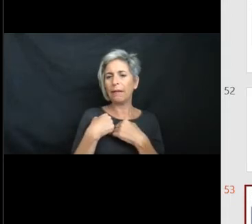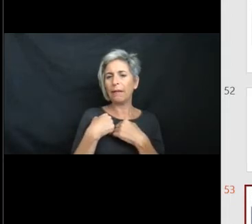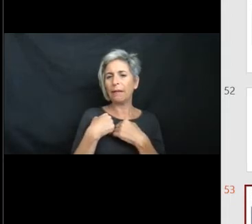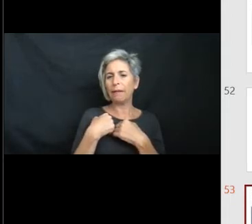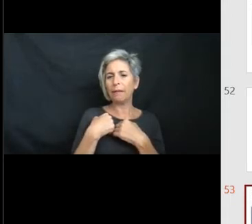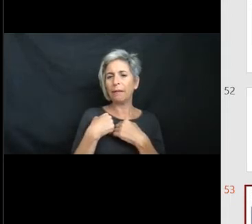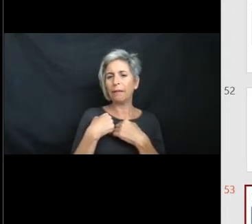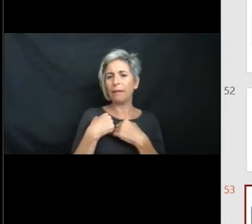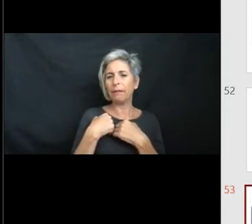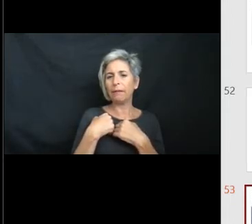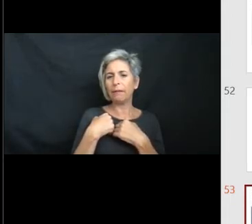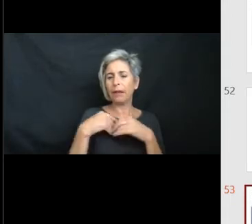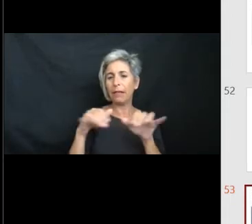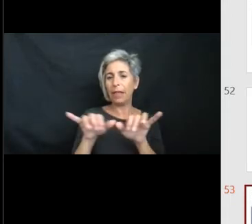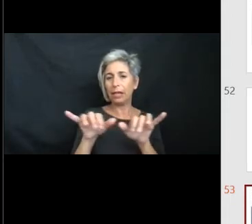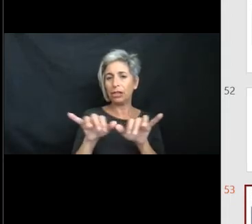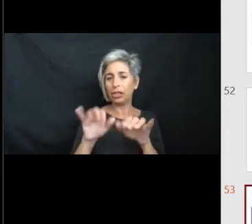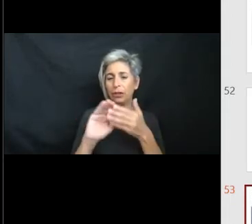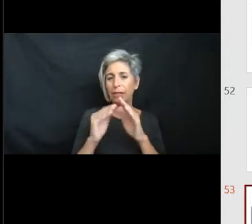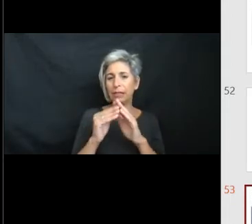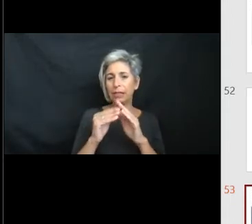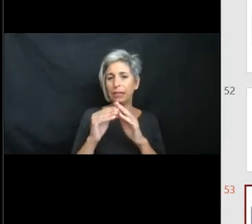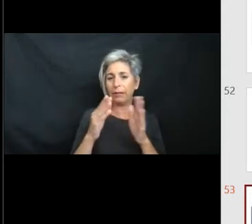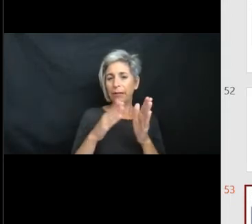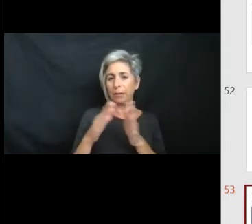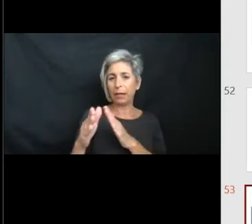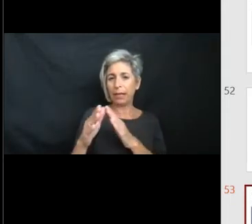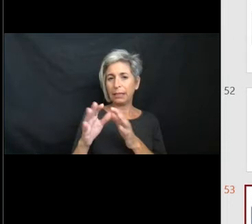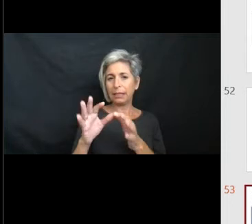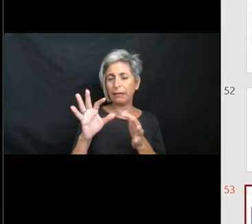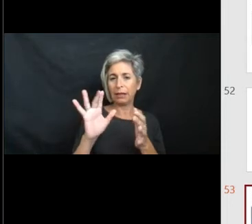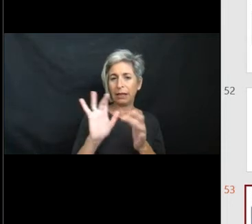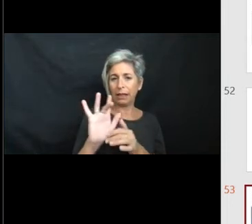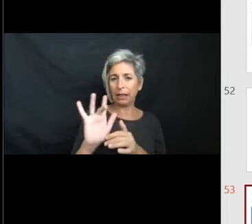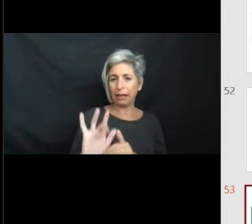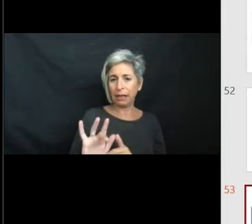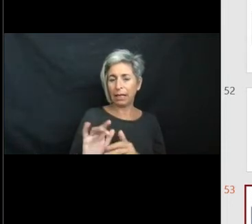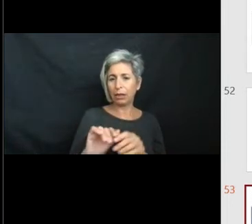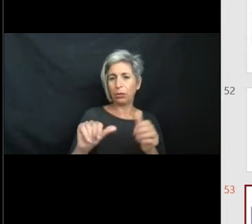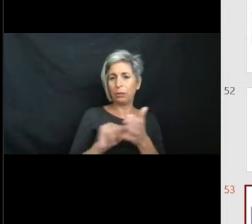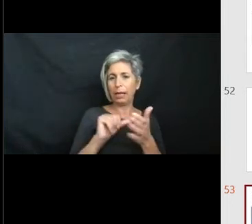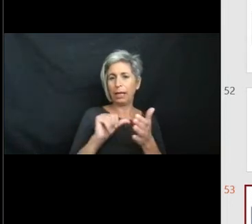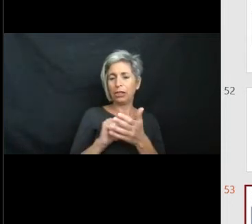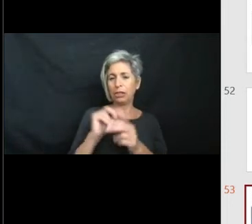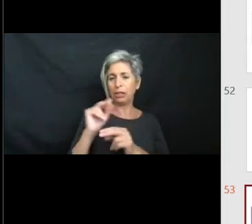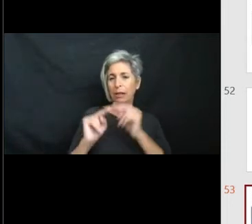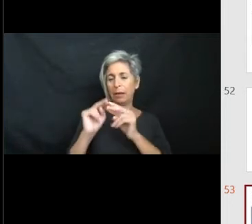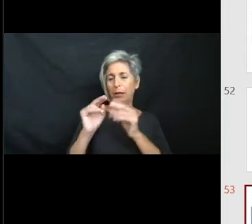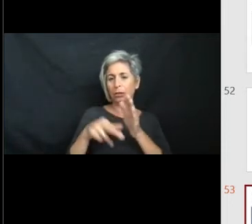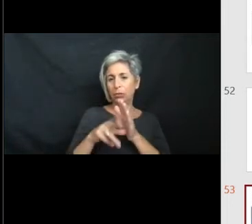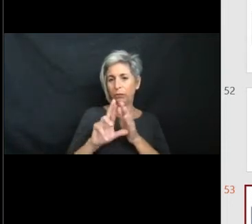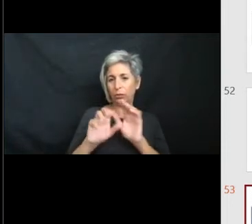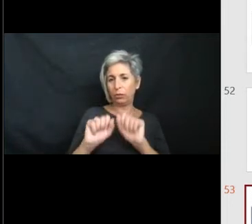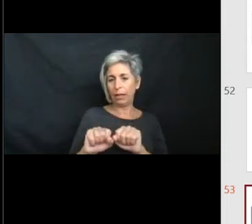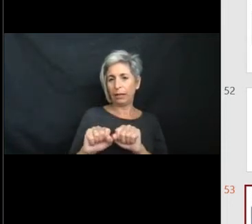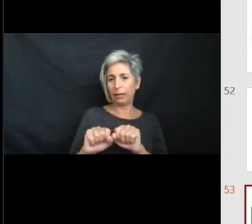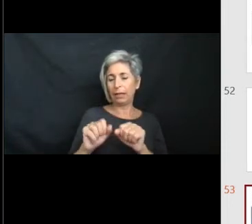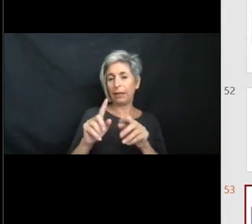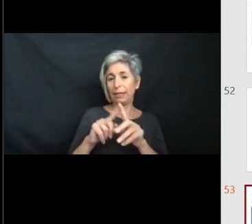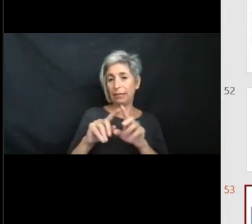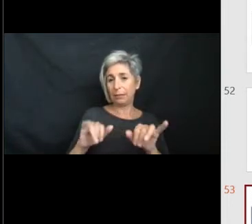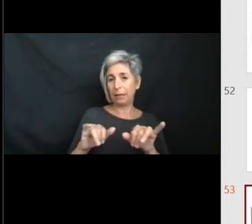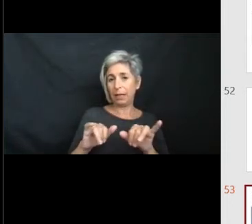So the engineers at the city and the plan reviewers have clicked through Sages and opened up Bluebeam review. And at the same time, they